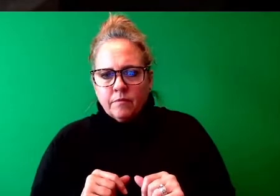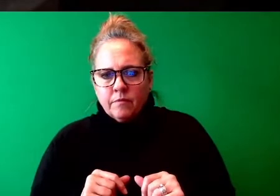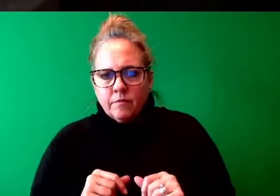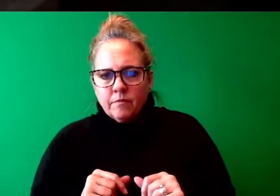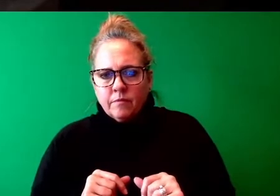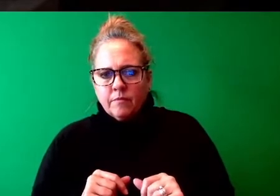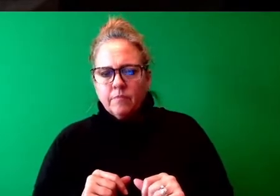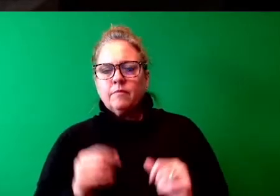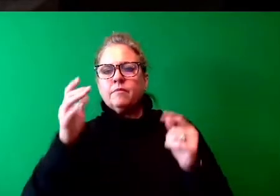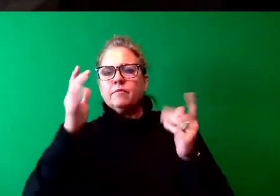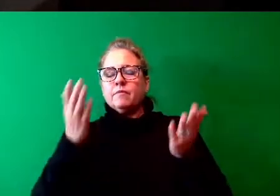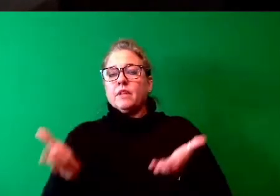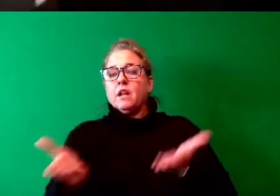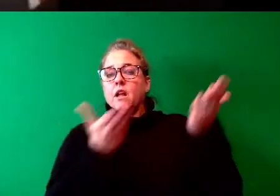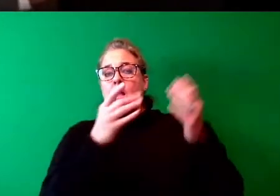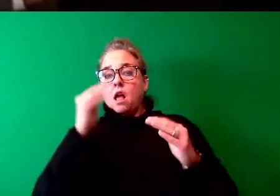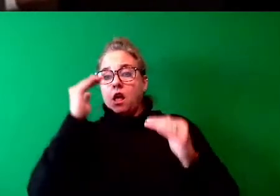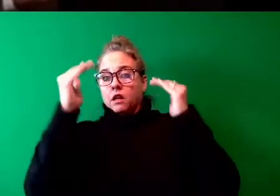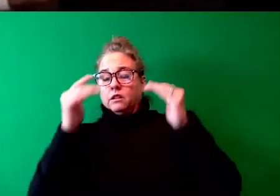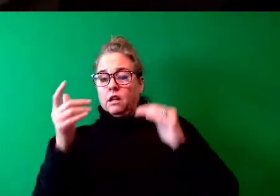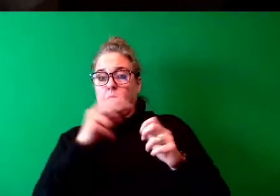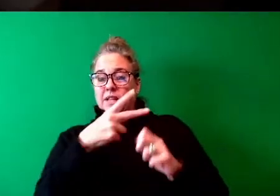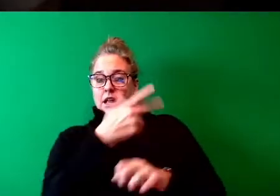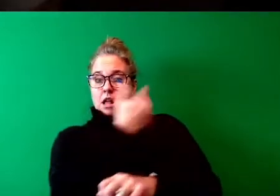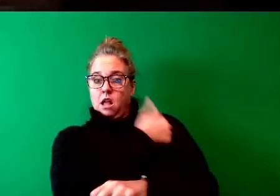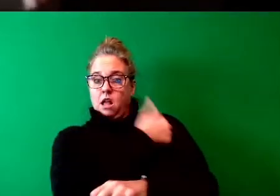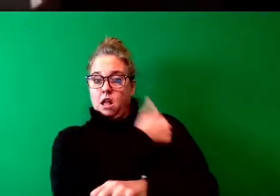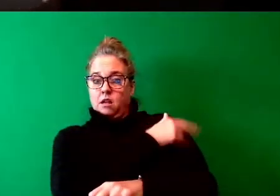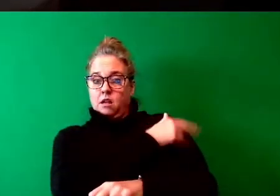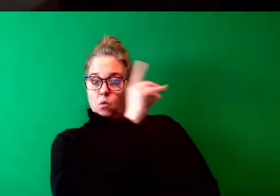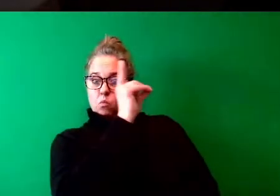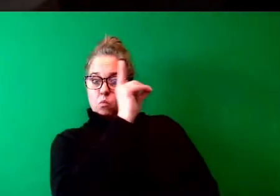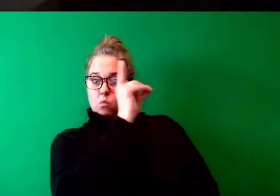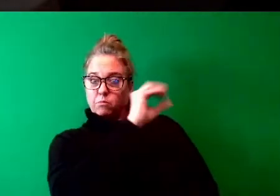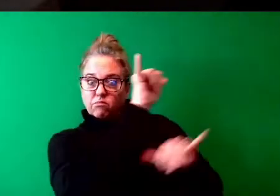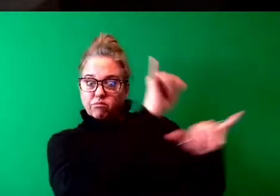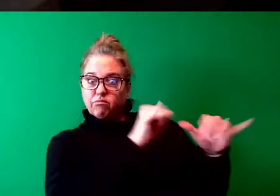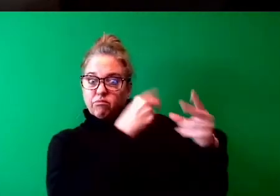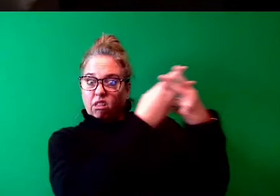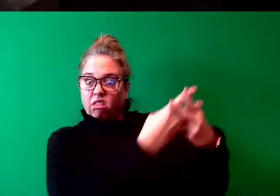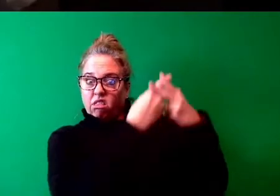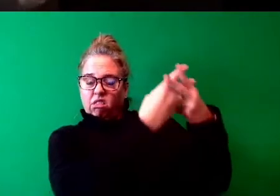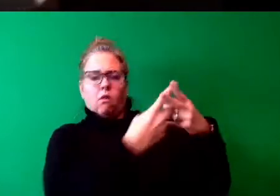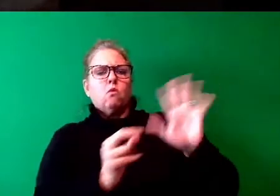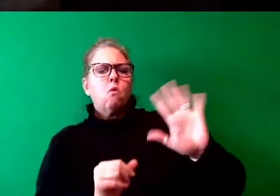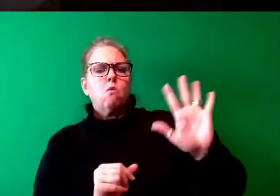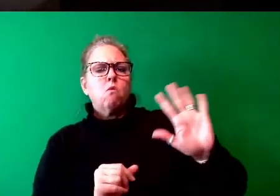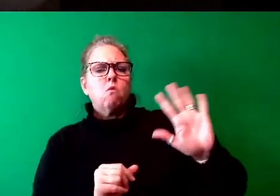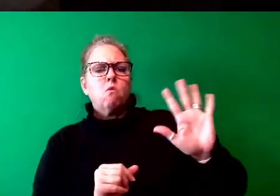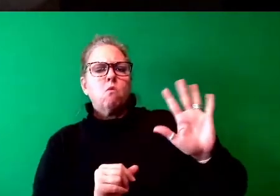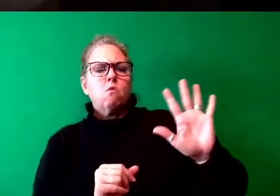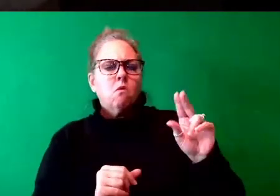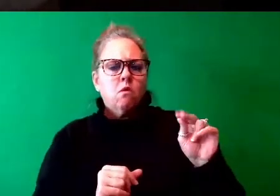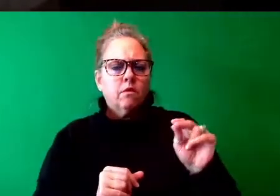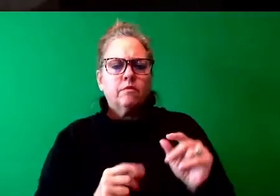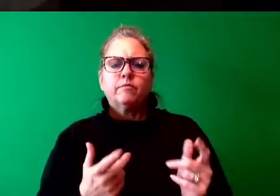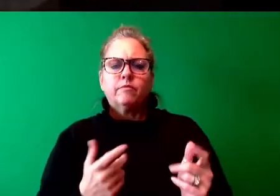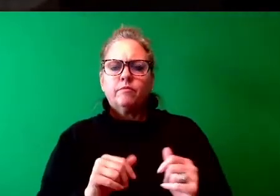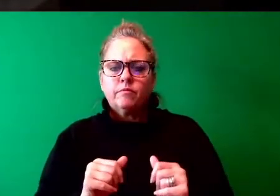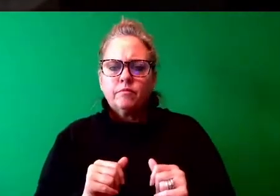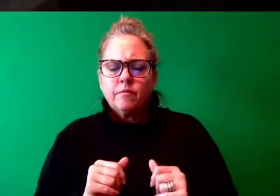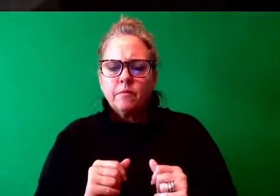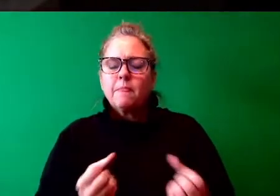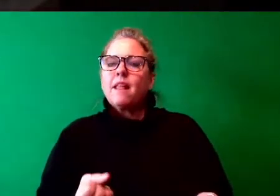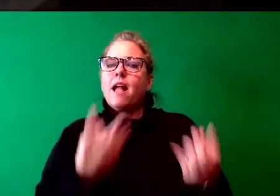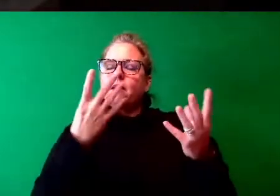seeing hospitalizations among the younger kids, much lower rates, but they are happening. Children's Hospital has been in the news recently about their